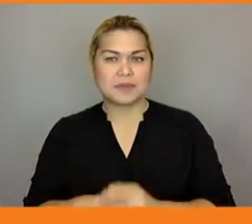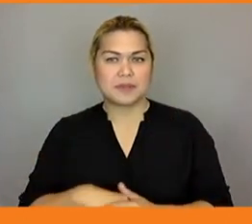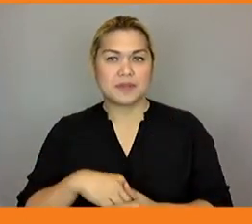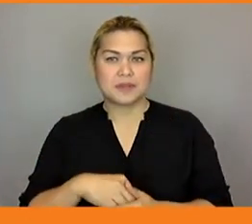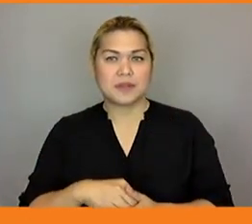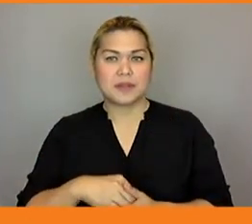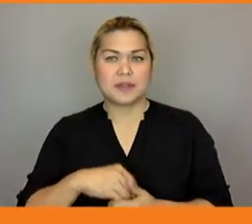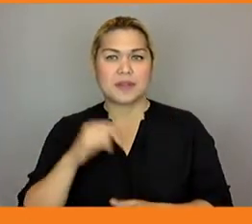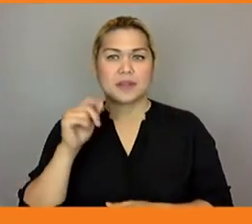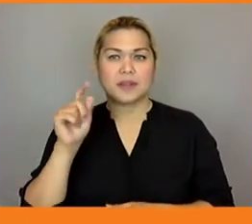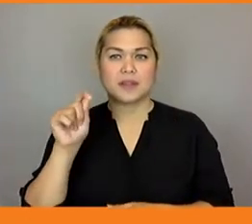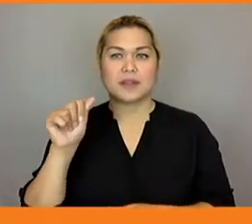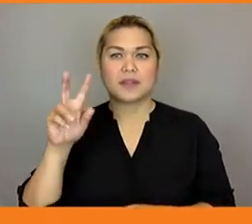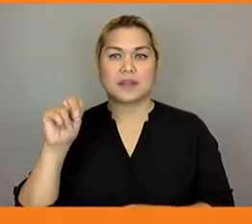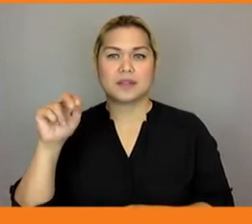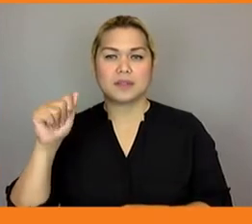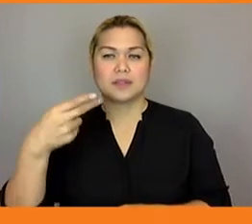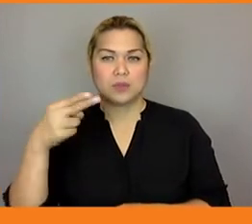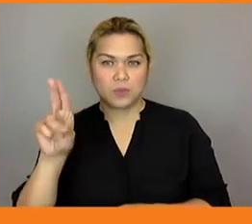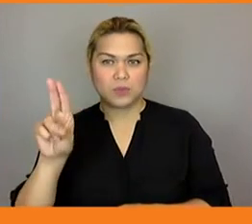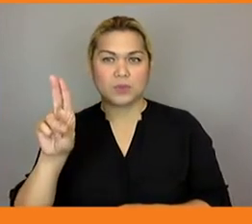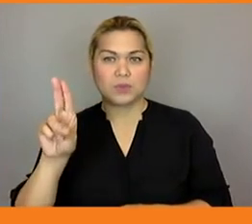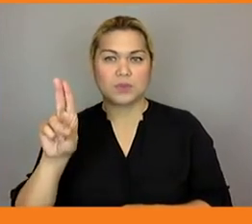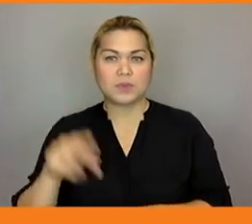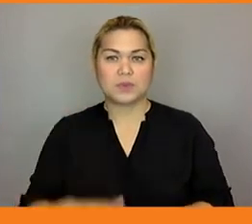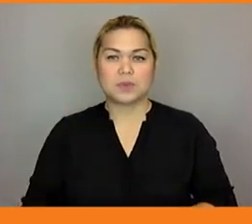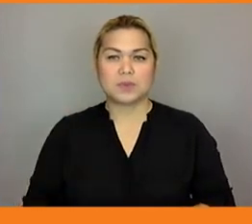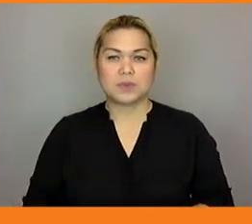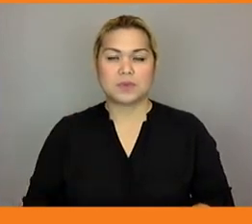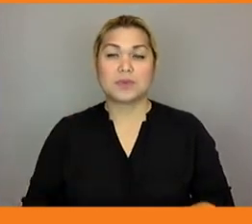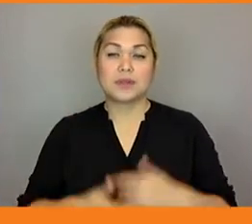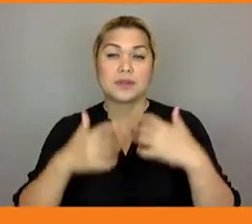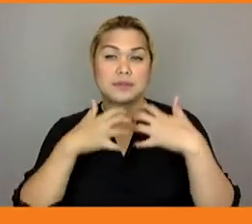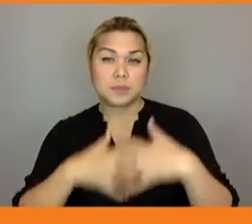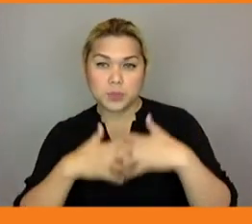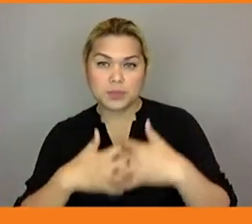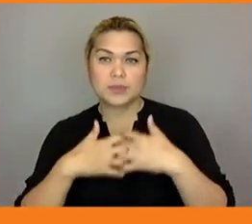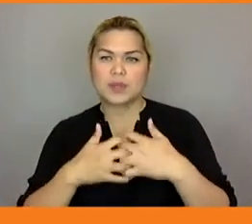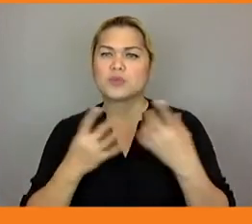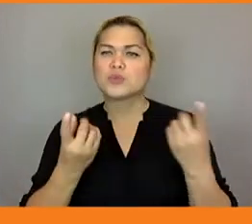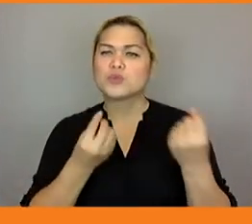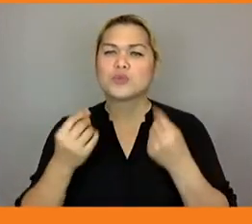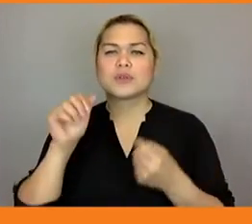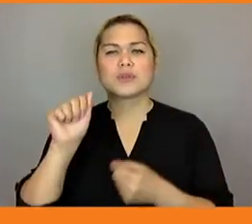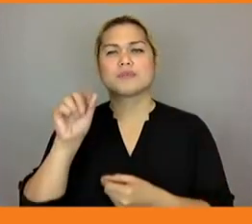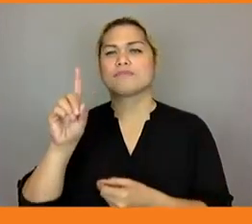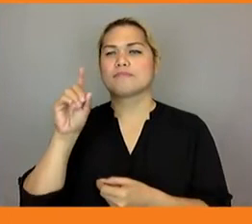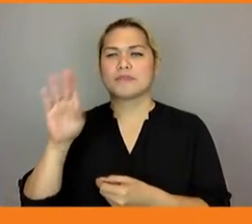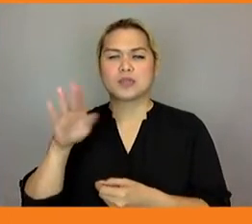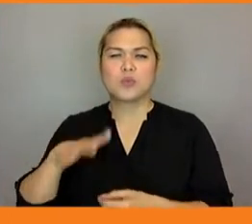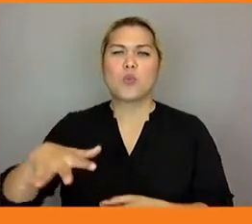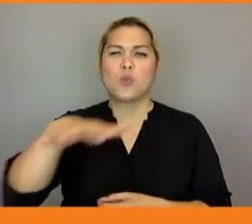Project. And what will ADB do to include more voices of indigenous people and be inclusive in